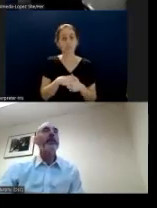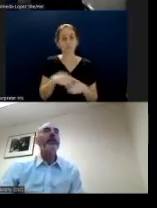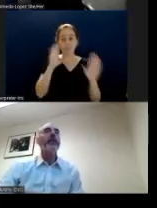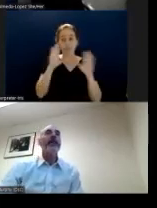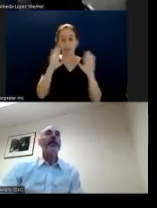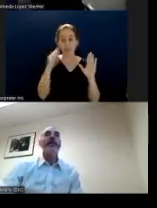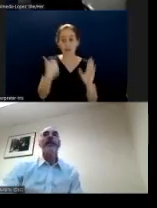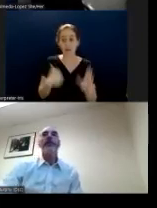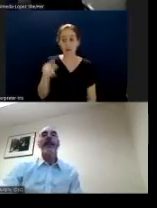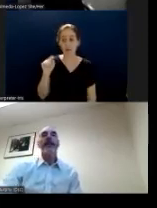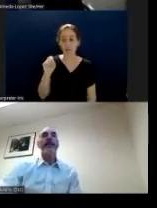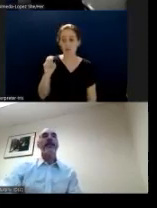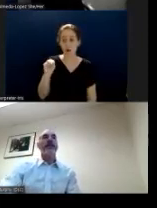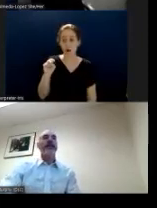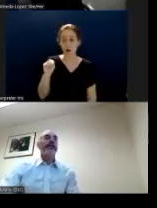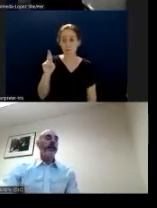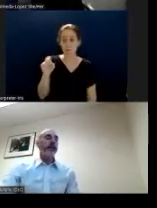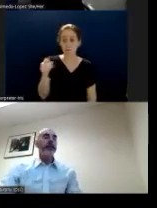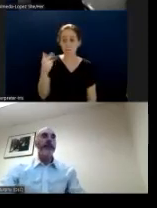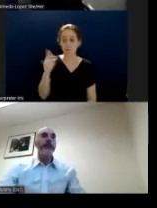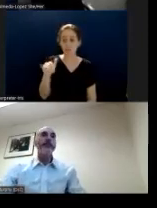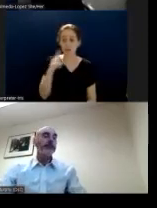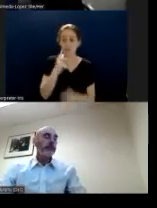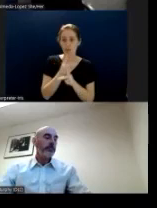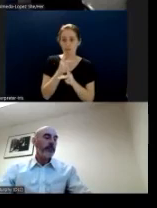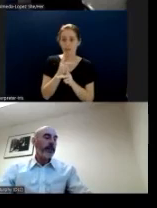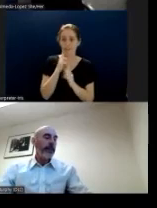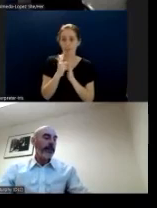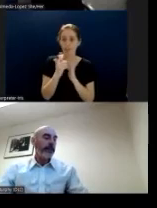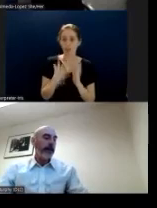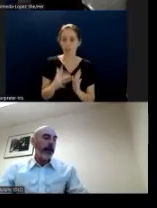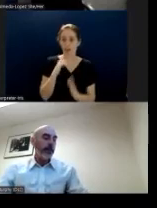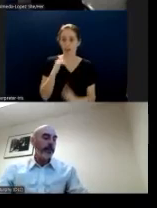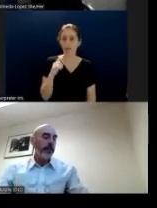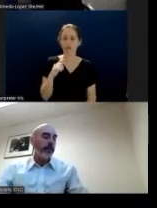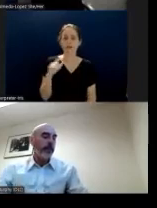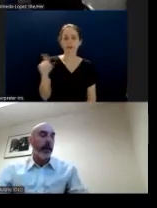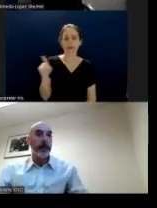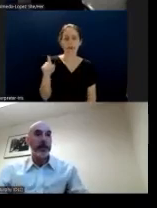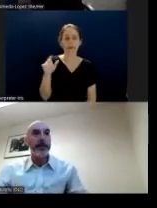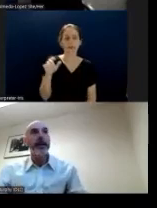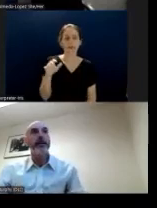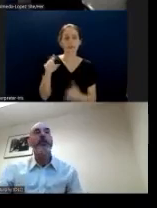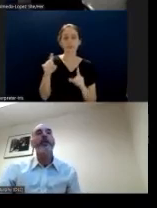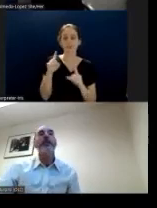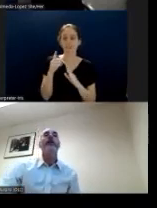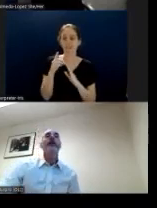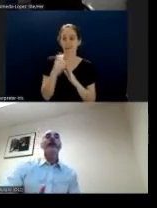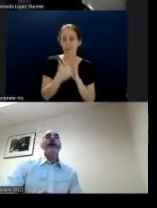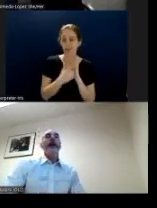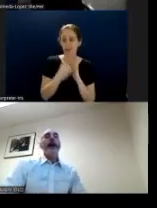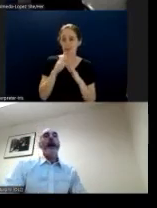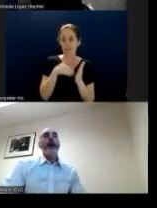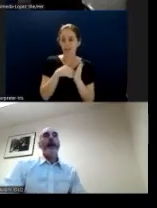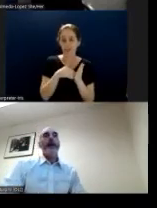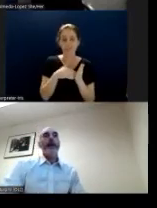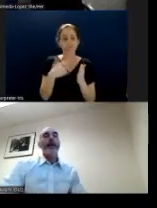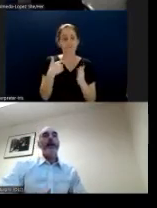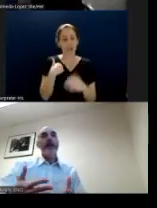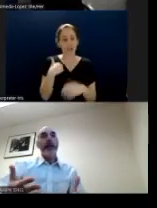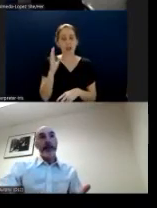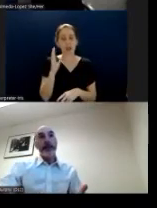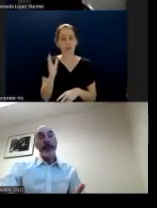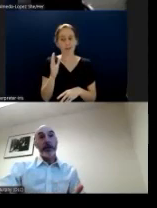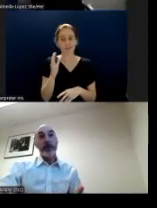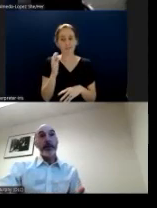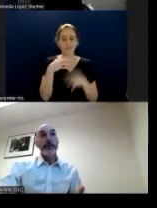name's Tom Murphy. I'm a supervising attorney at DLC. And I'm going to be taking you through some